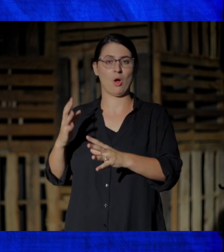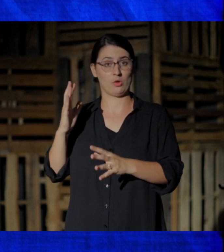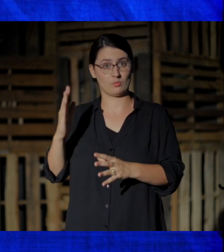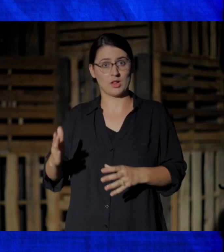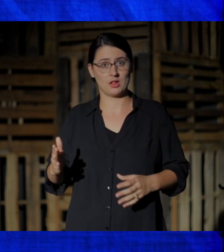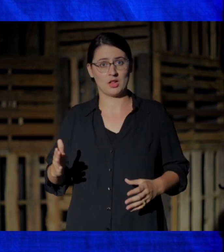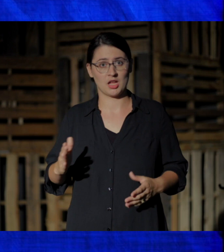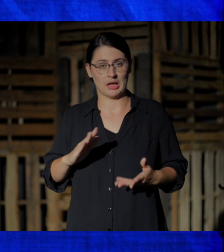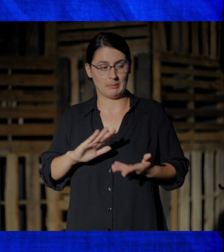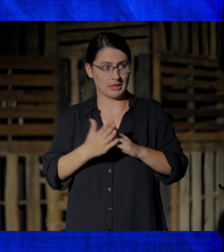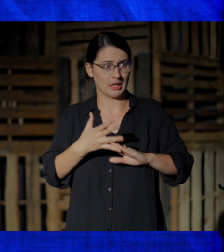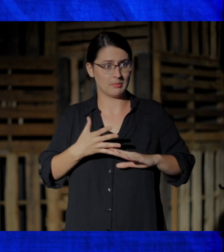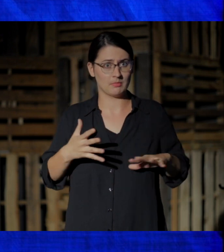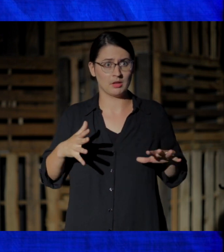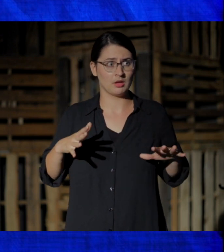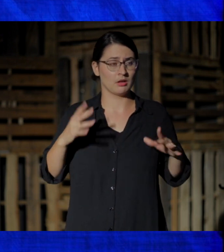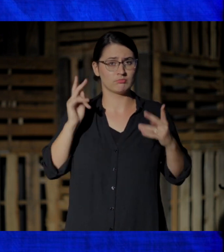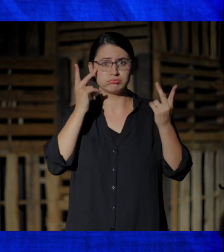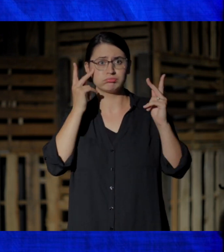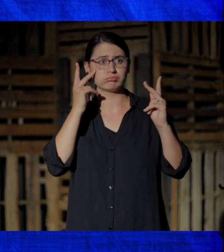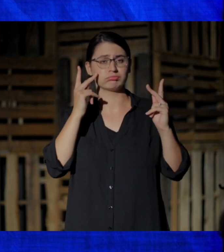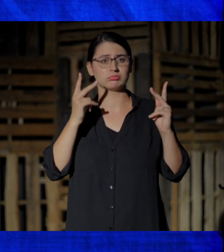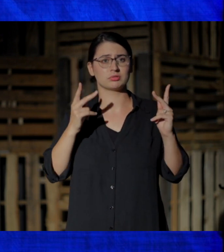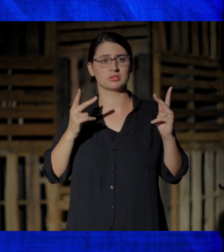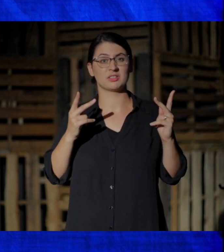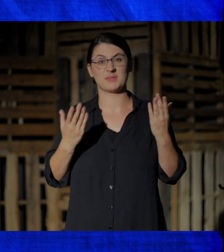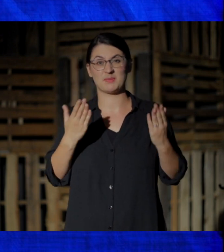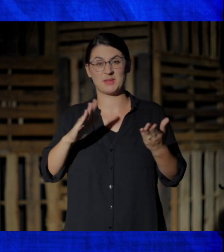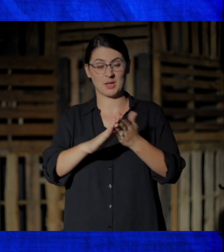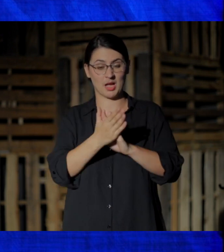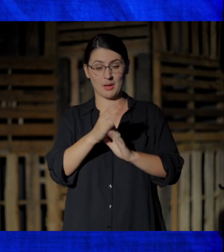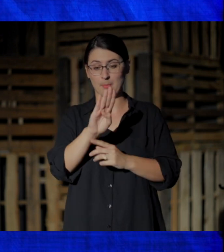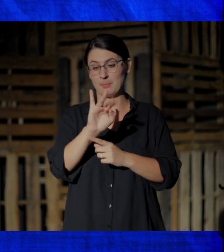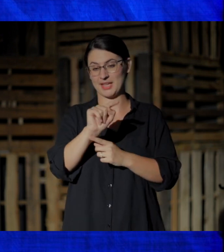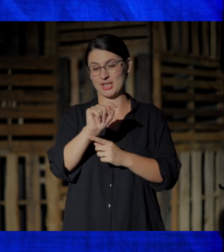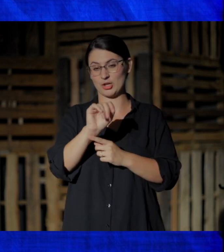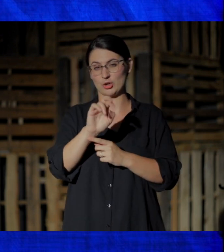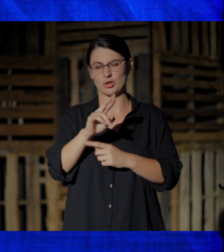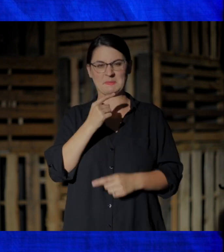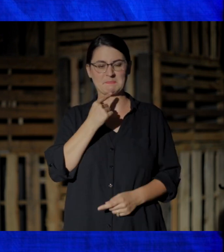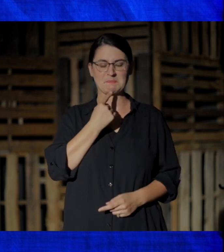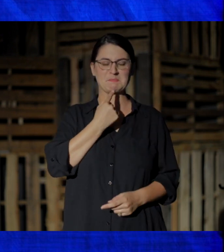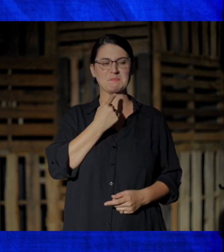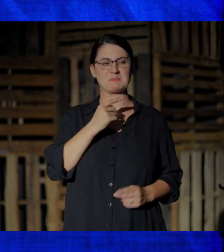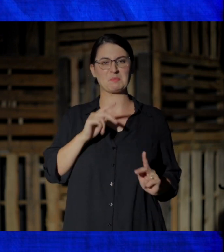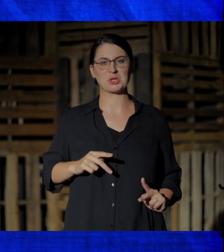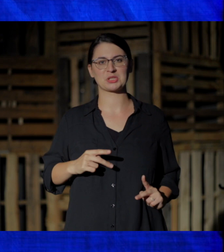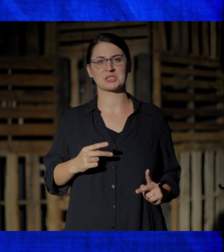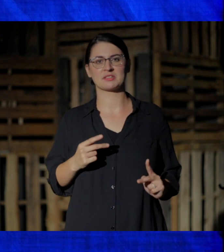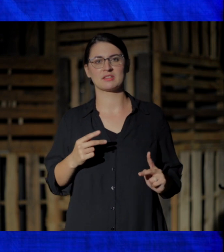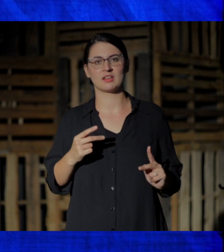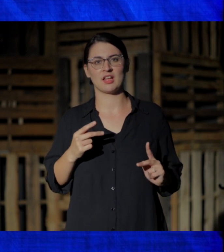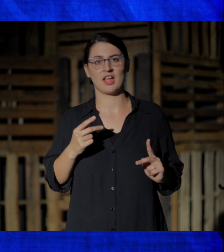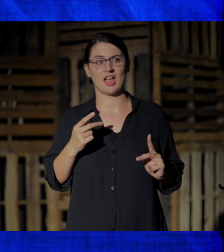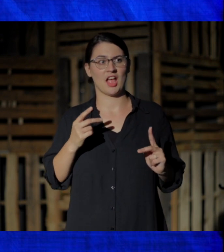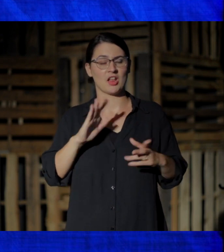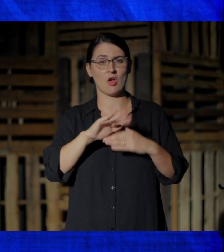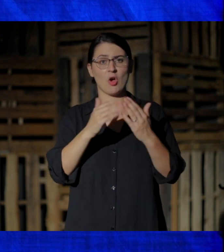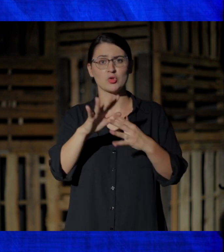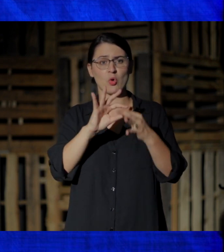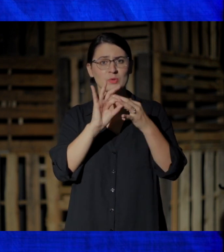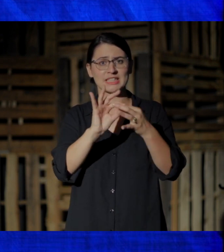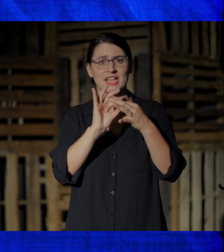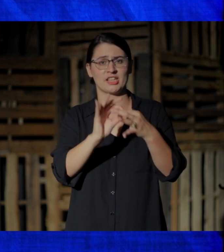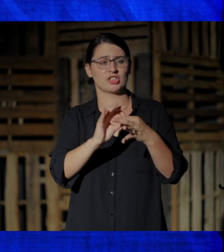The bitterness is ruining your relationships with everybody you want to love but you can't because of the bitterness in your